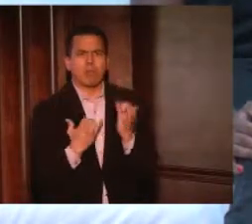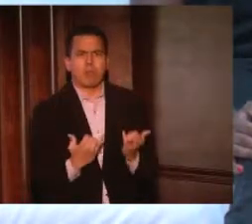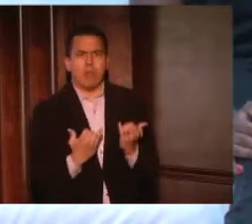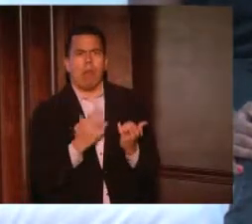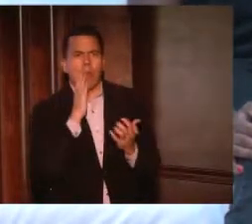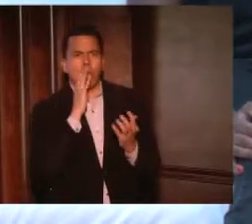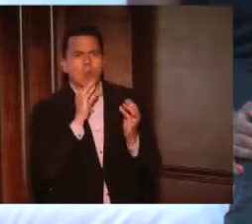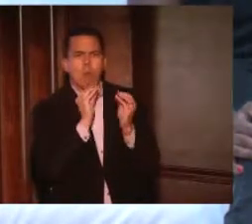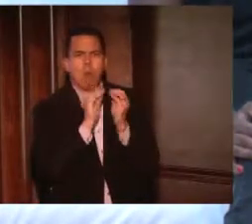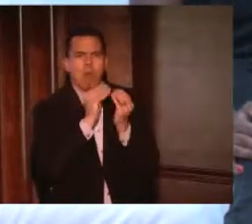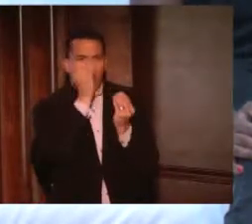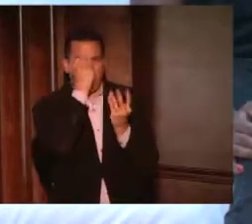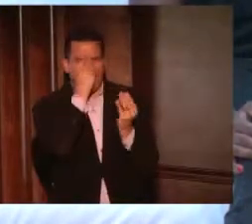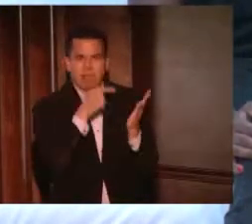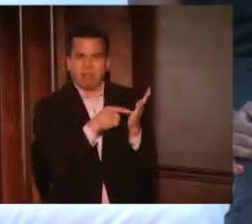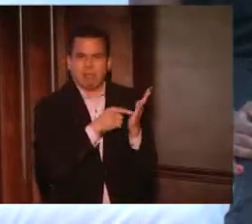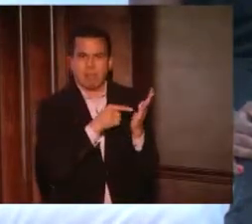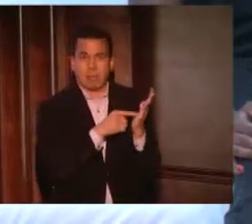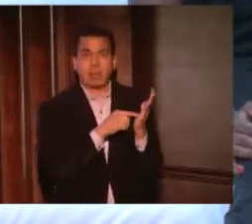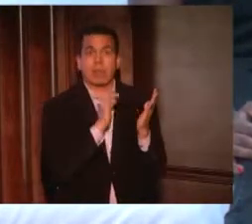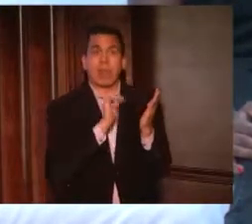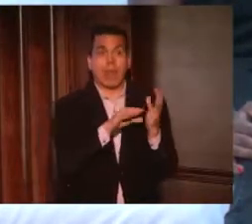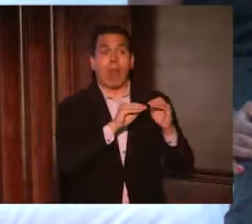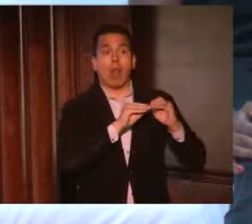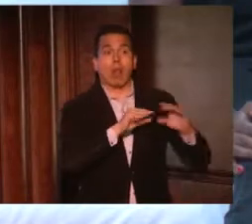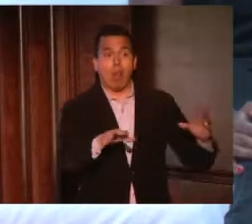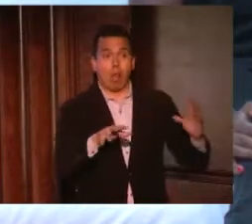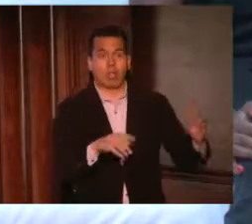information. And as that launches, you'll be able to